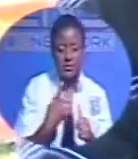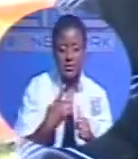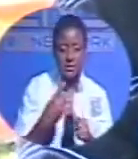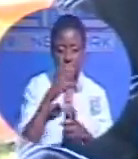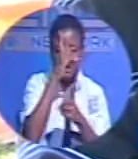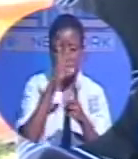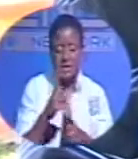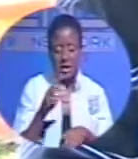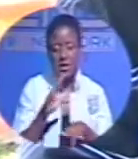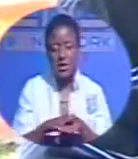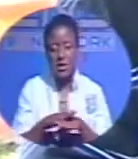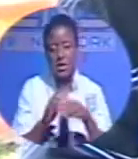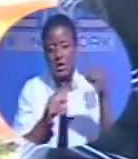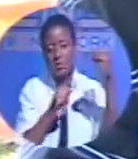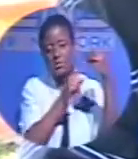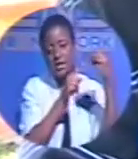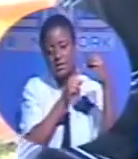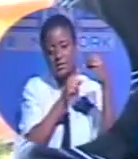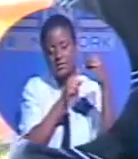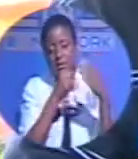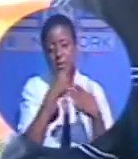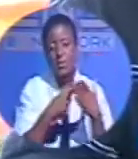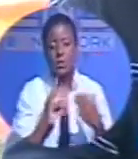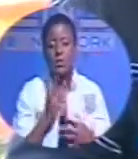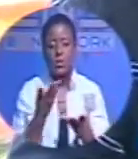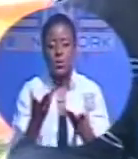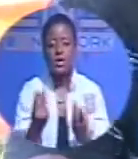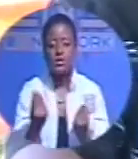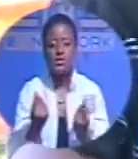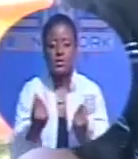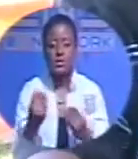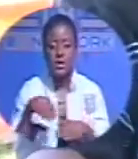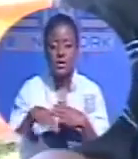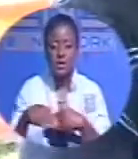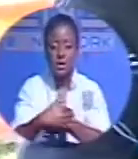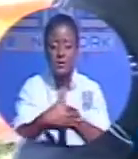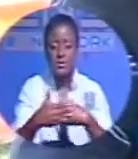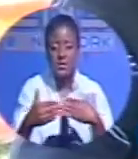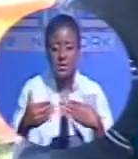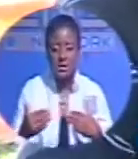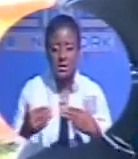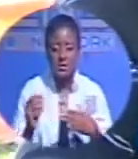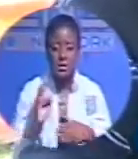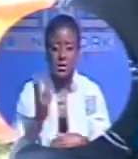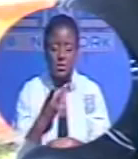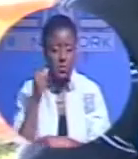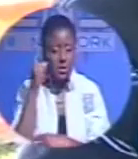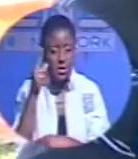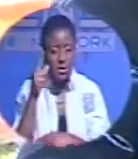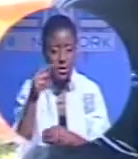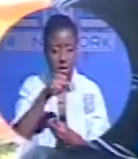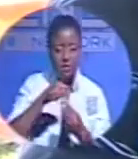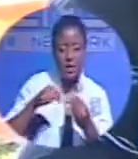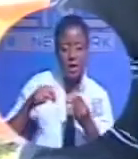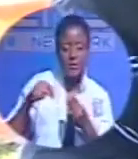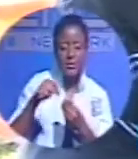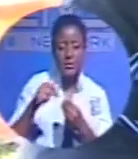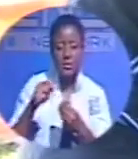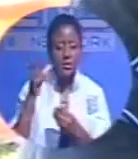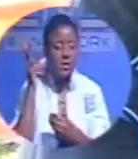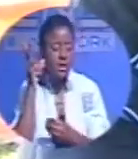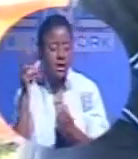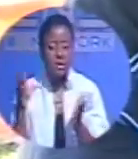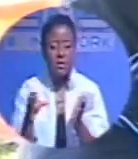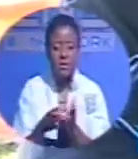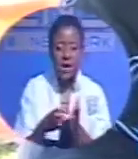these communities. And we looked around, and every time we hear, the talk about was crime, jobs. So